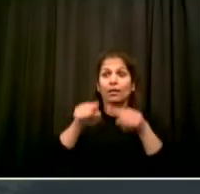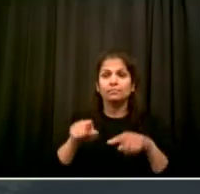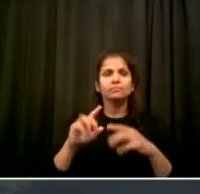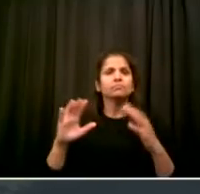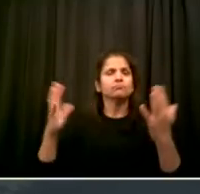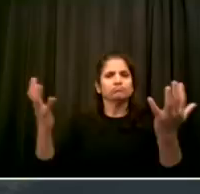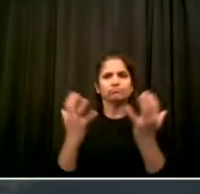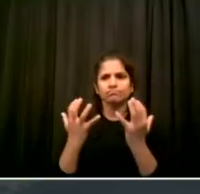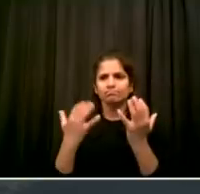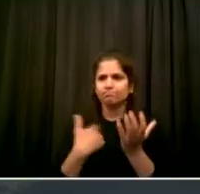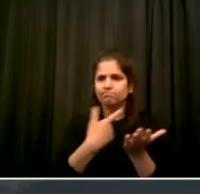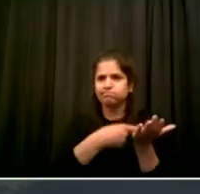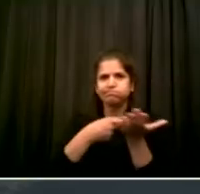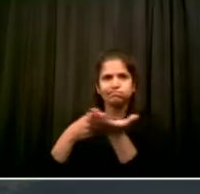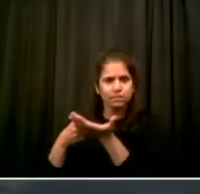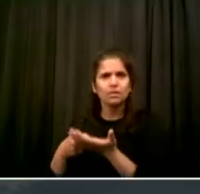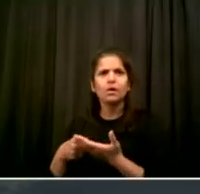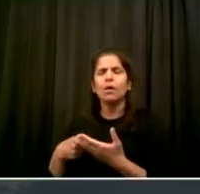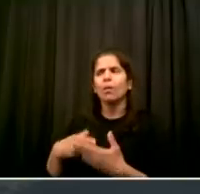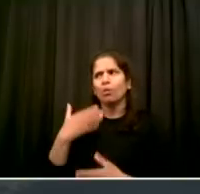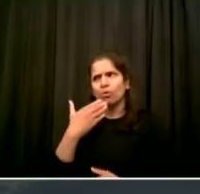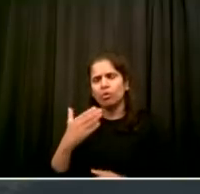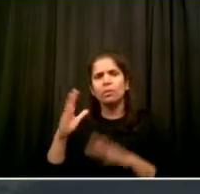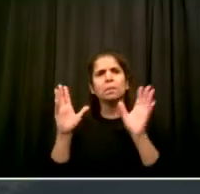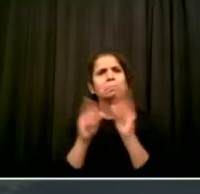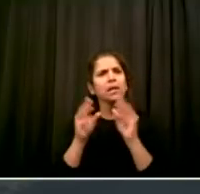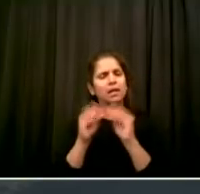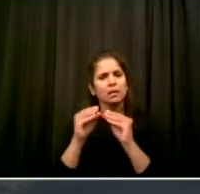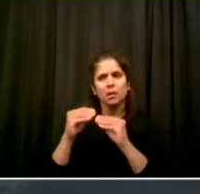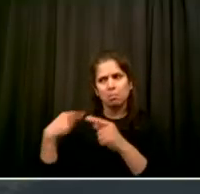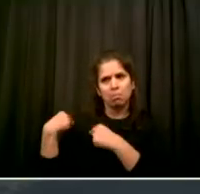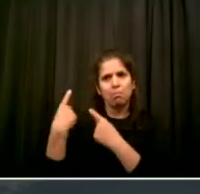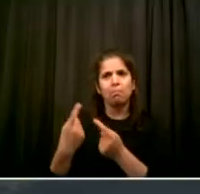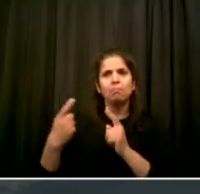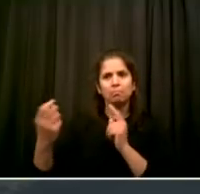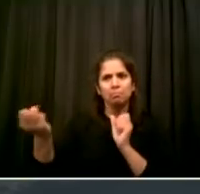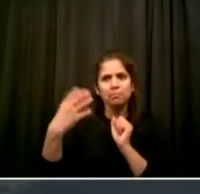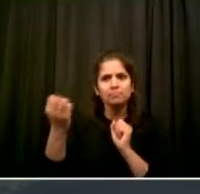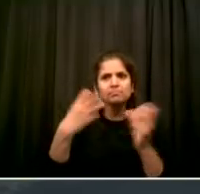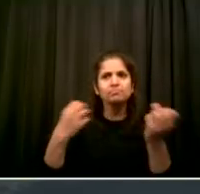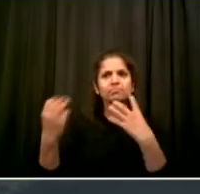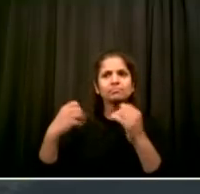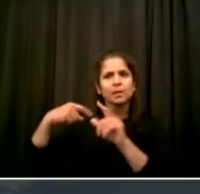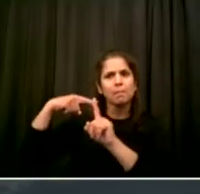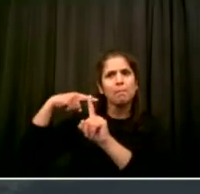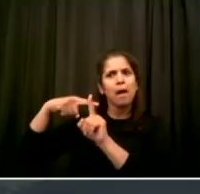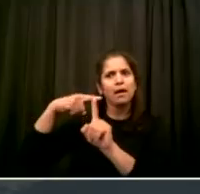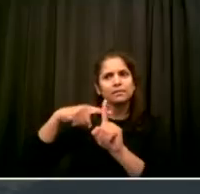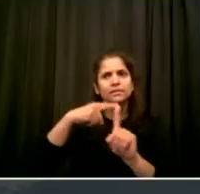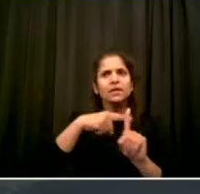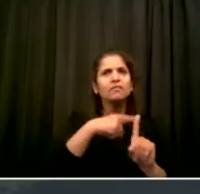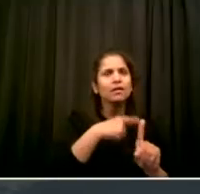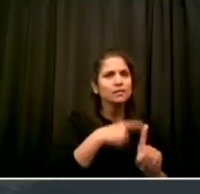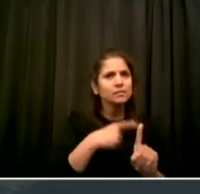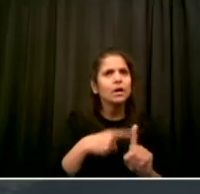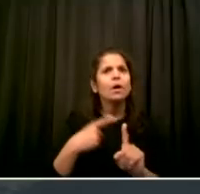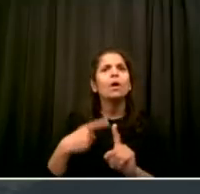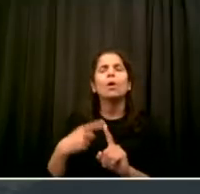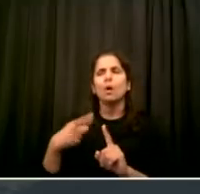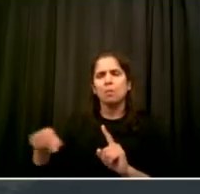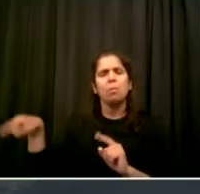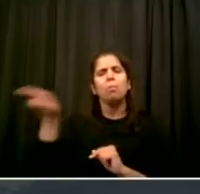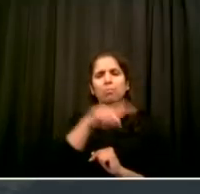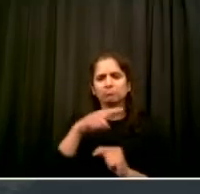coming back and coming back strong. And what I kept hearing about their thinking was, of